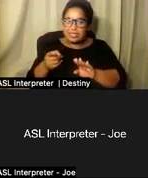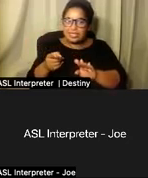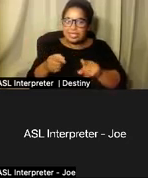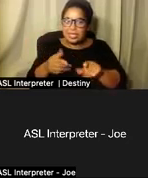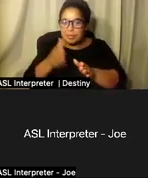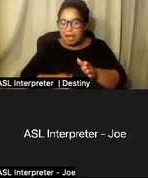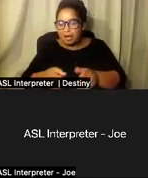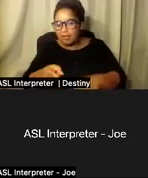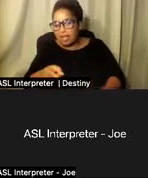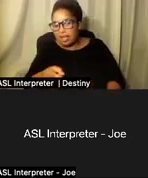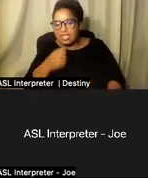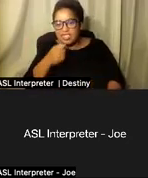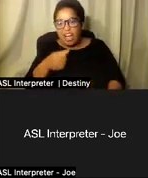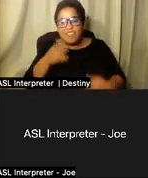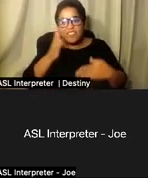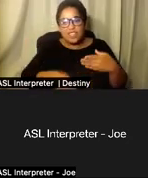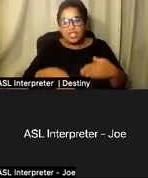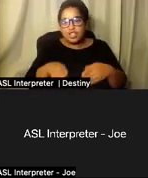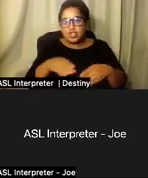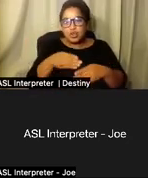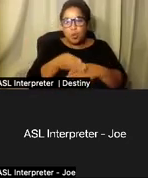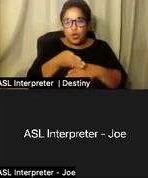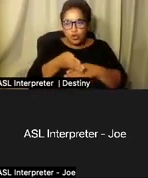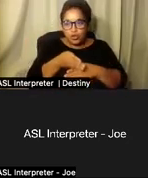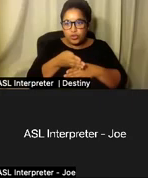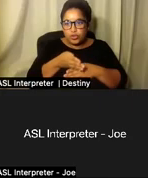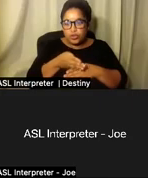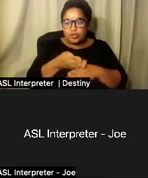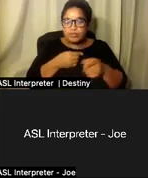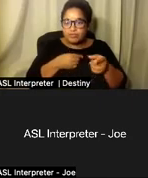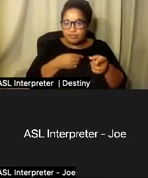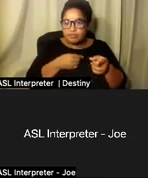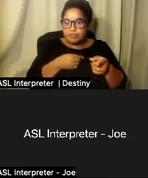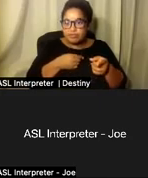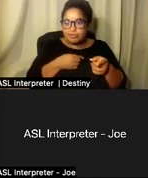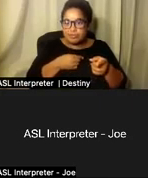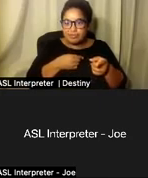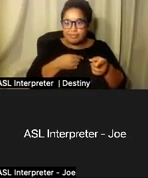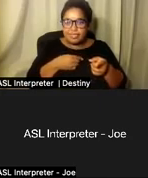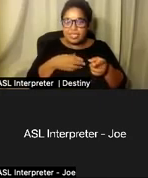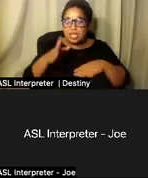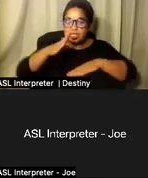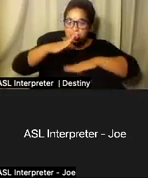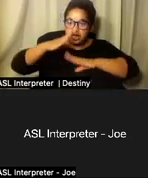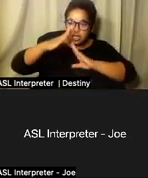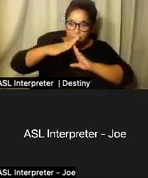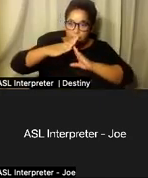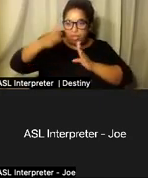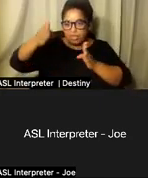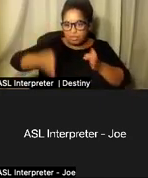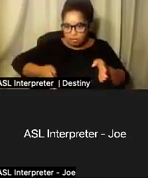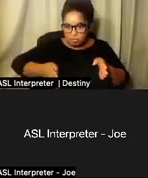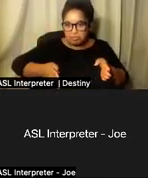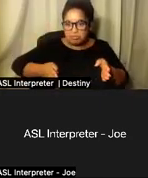is not finished wood. This is unfinished wood in the back of here. So it's either to the top or to the side. And each of these